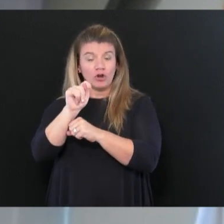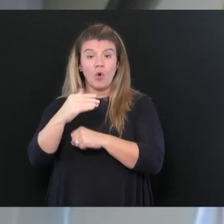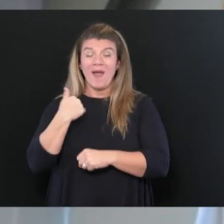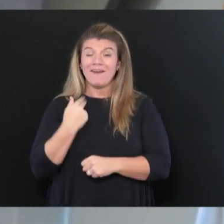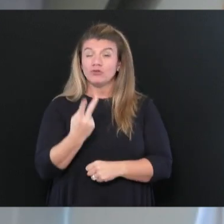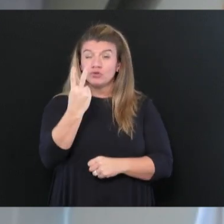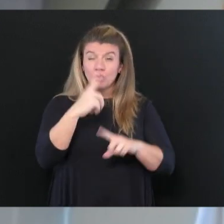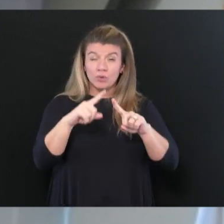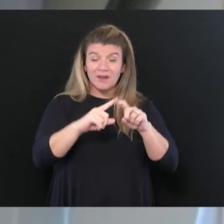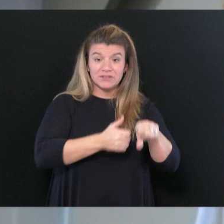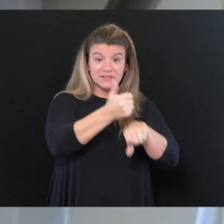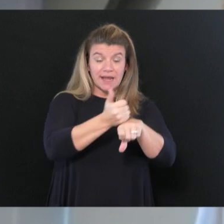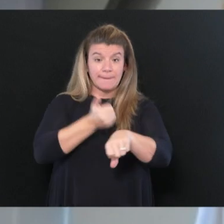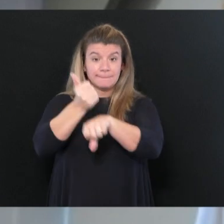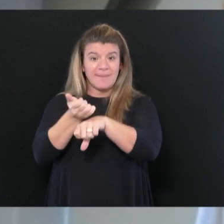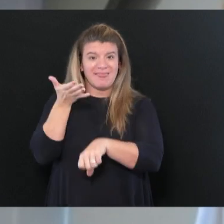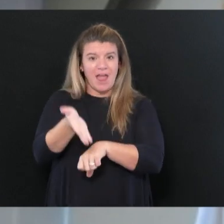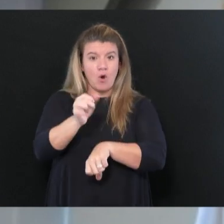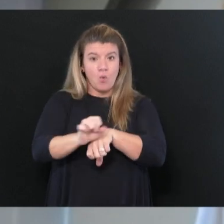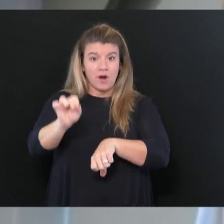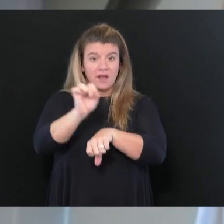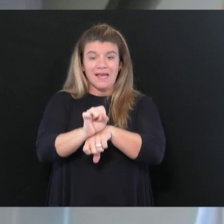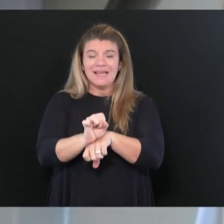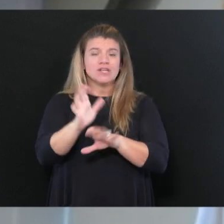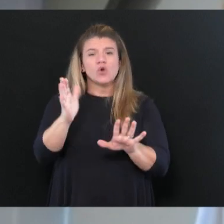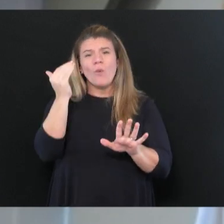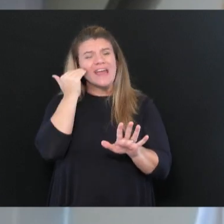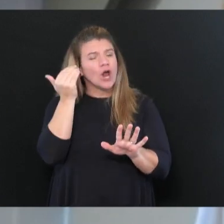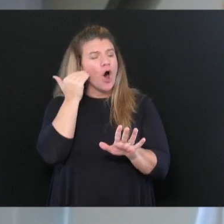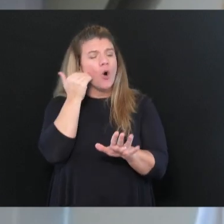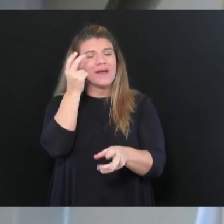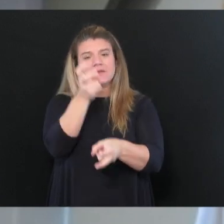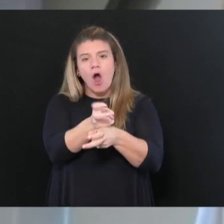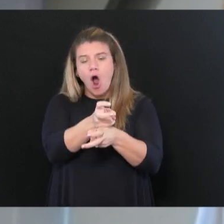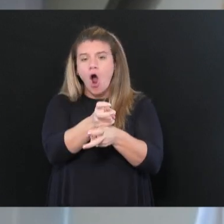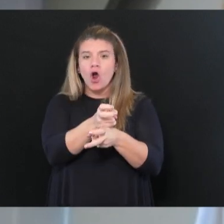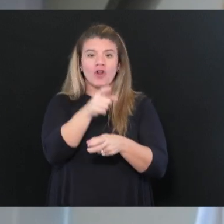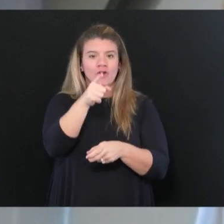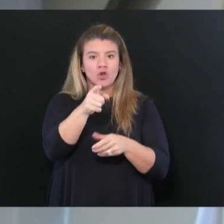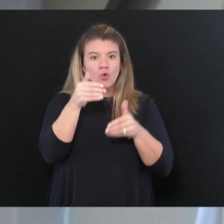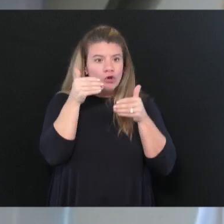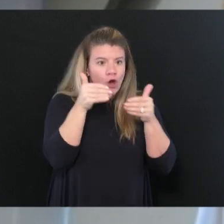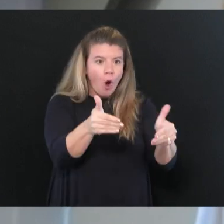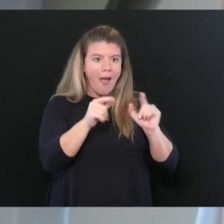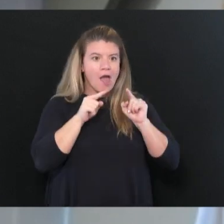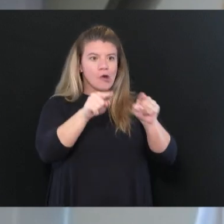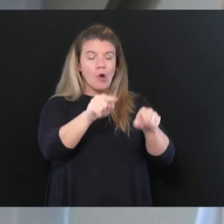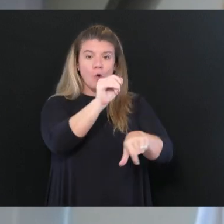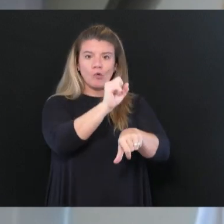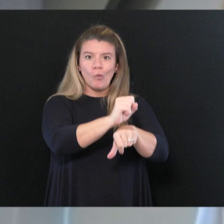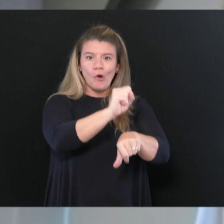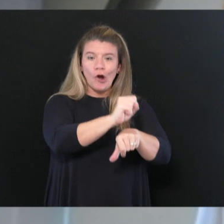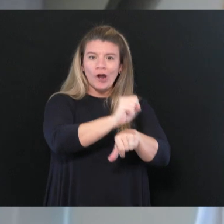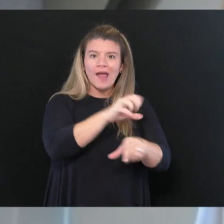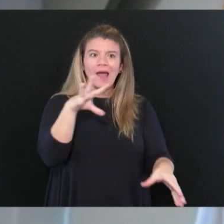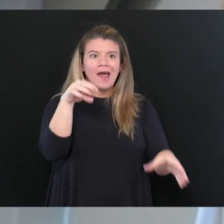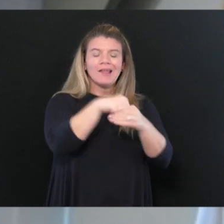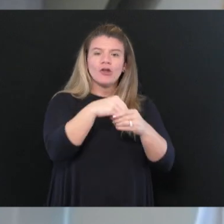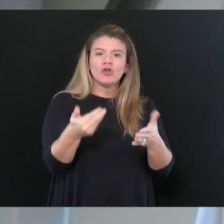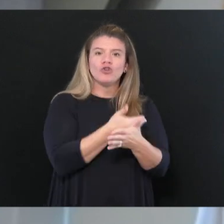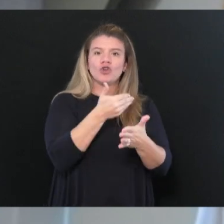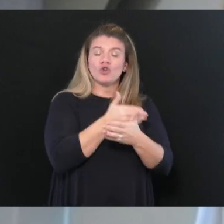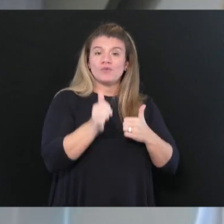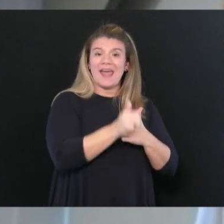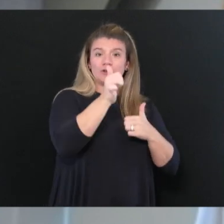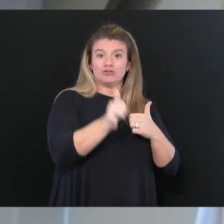there at Bateman right now, so we do know it's very hard to go in and work every day, knowing the dangers that COVID does